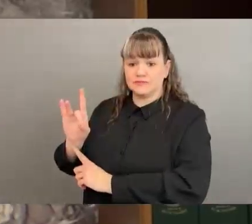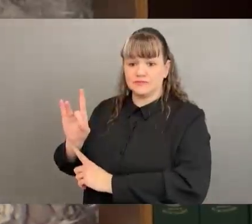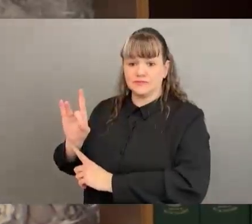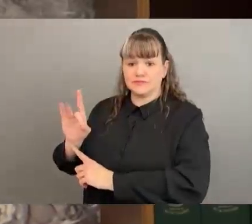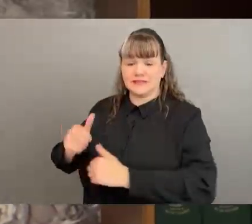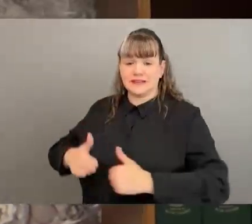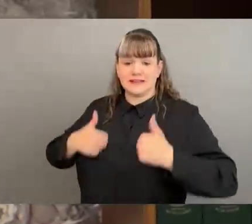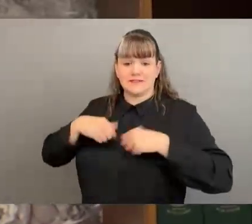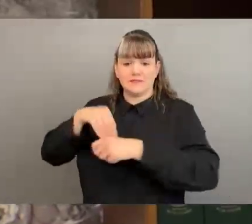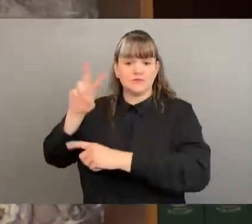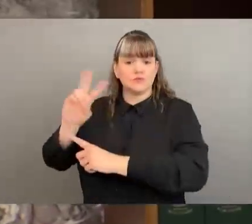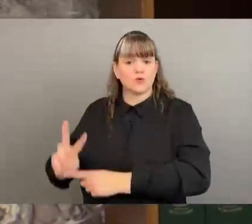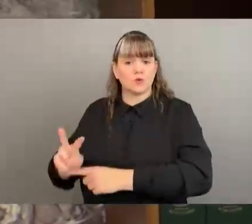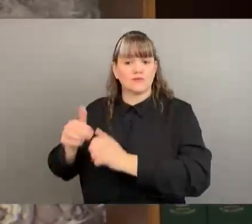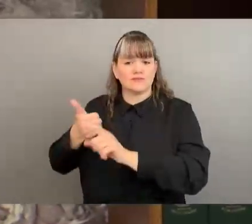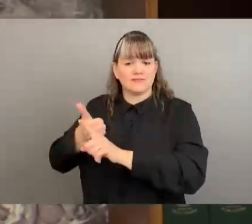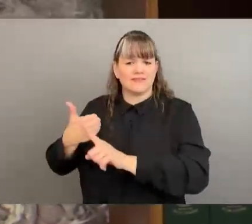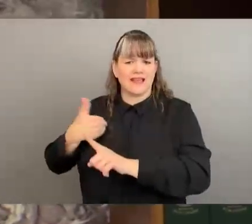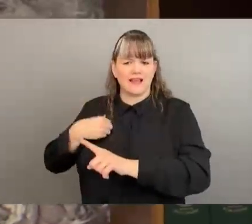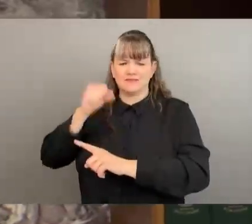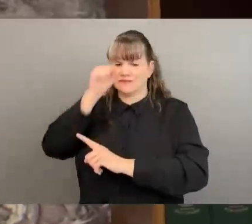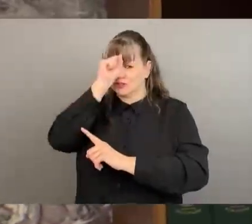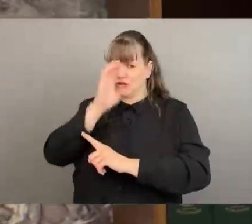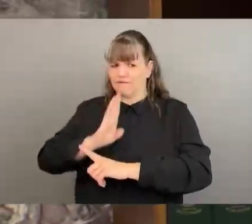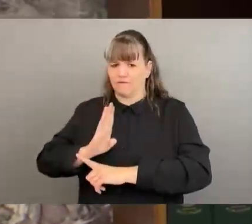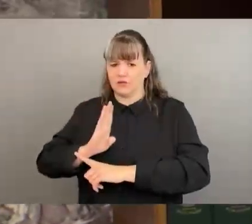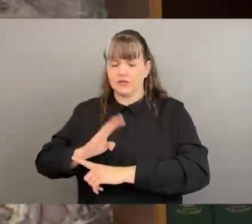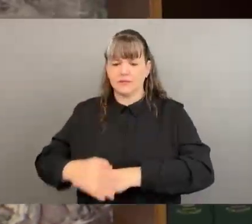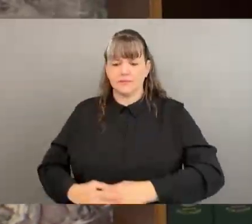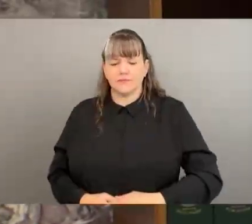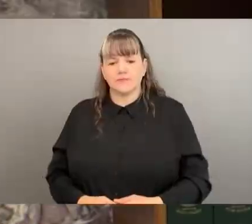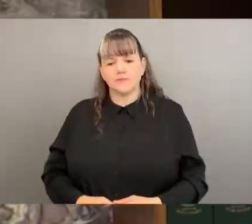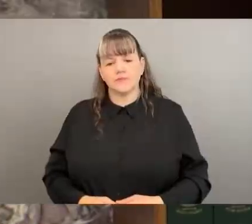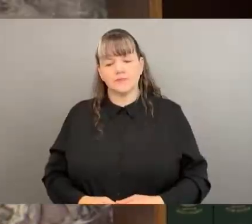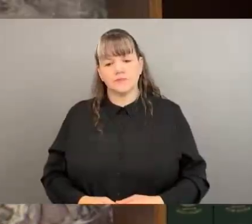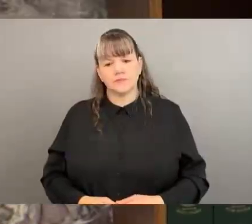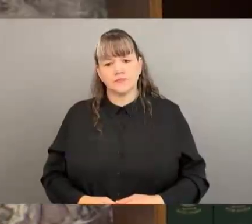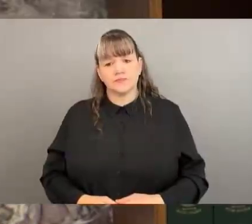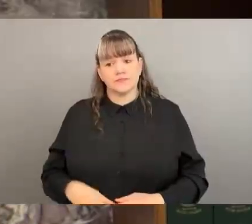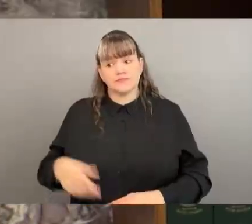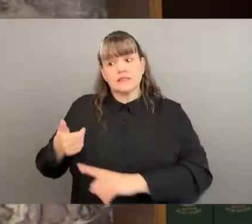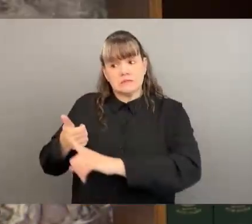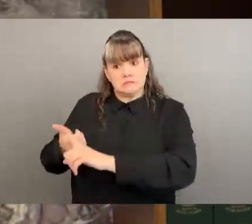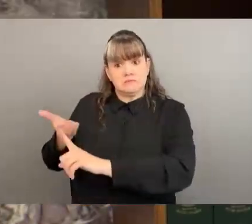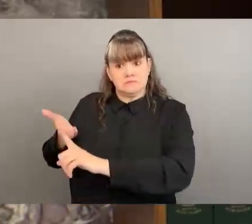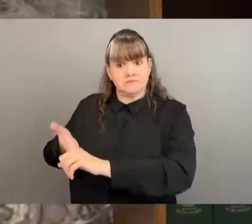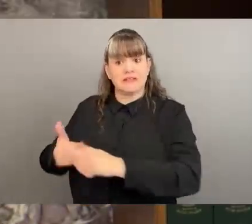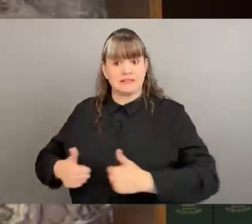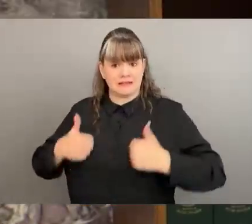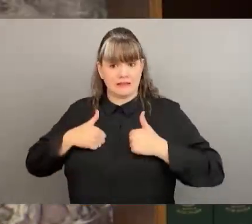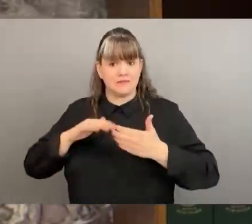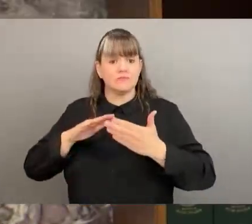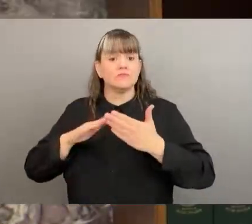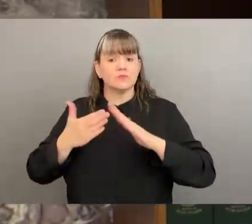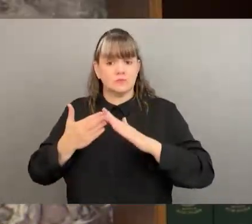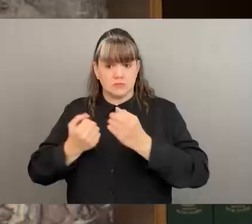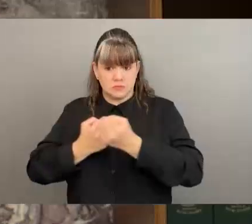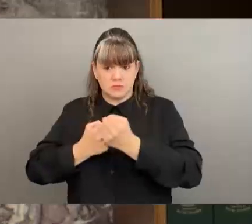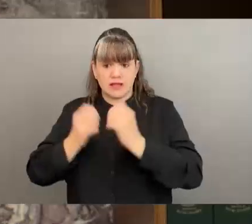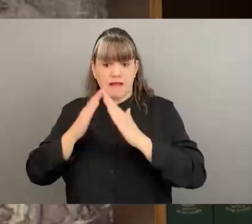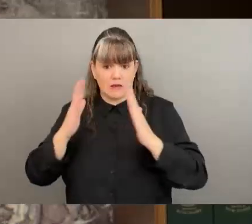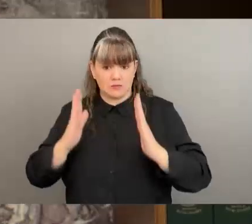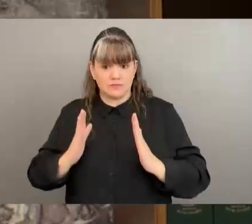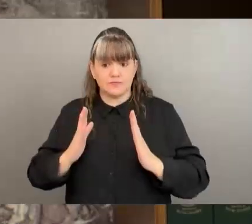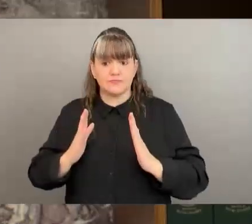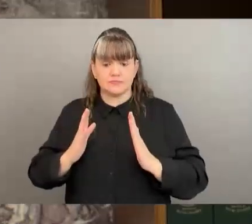is supported by community housing. His family's been discouraged from seeing him, and because he's